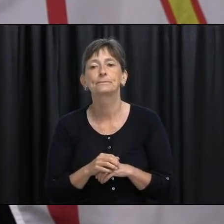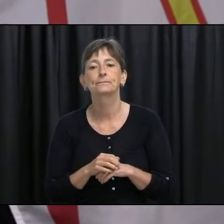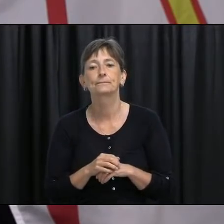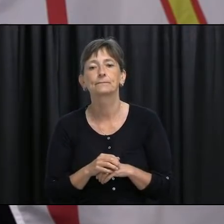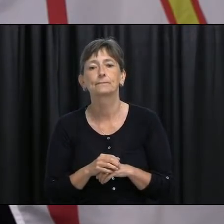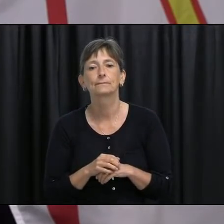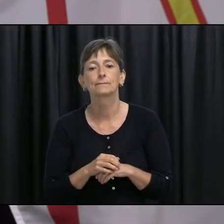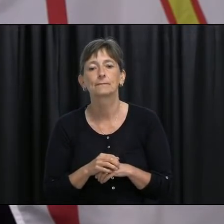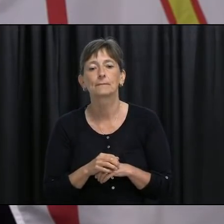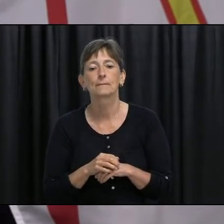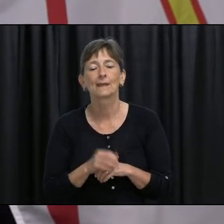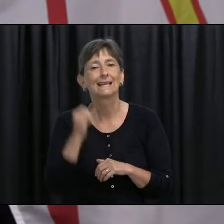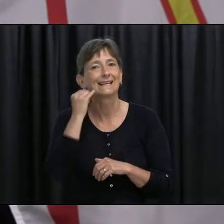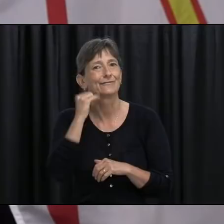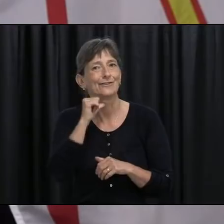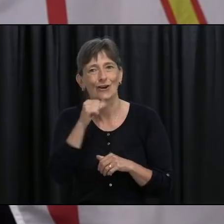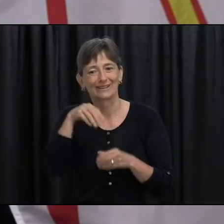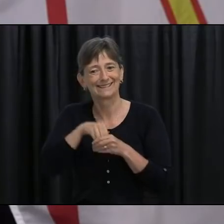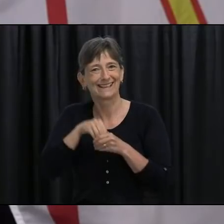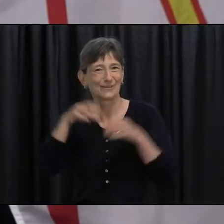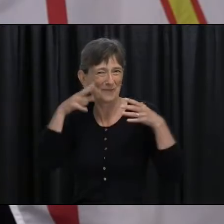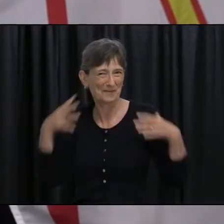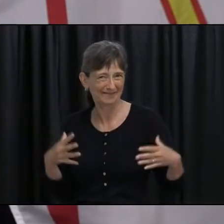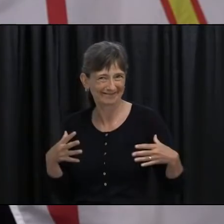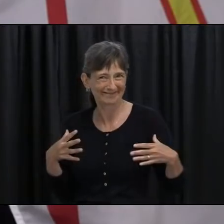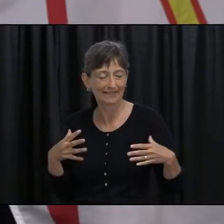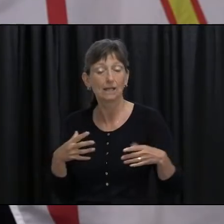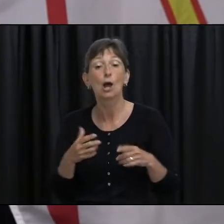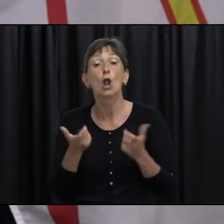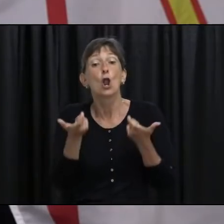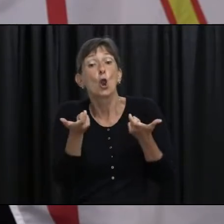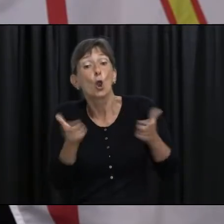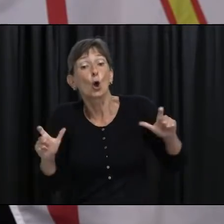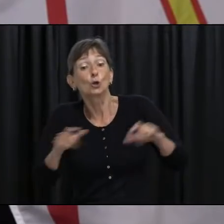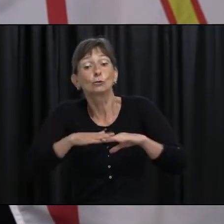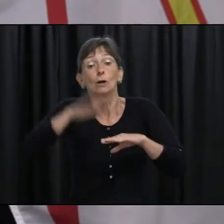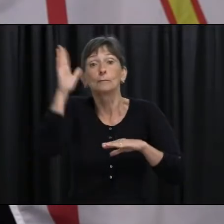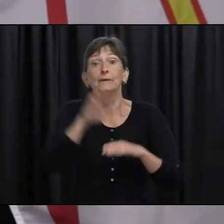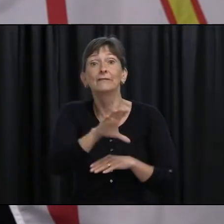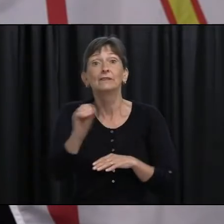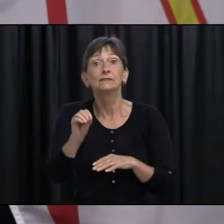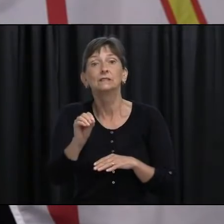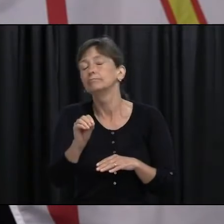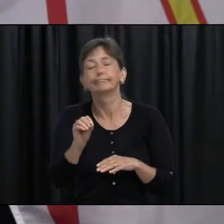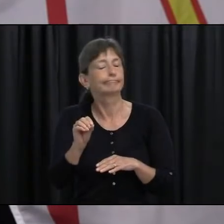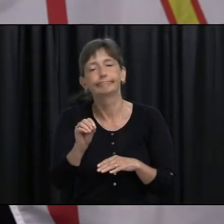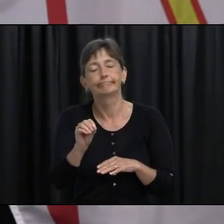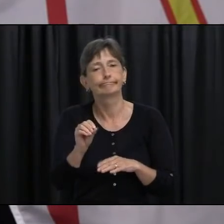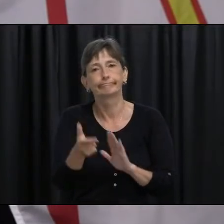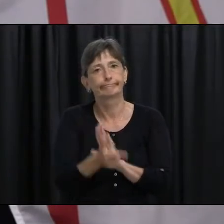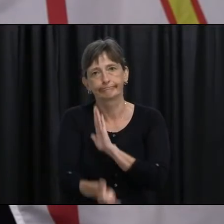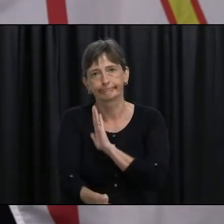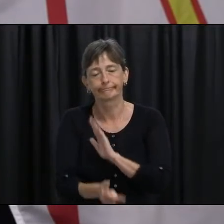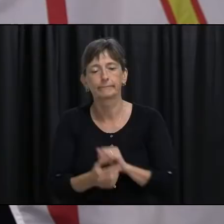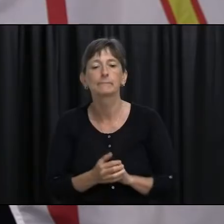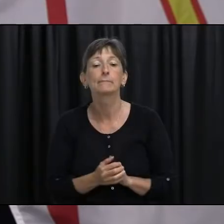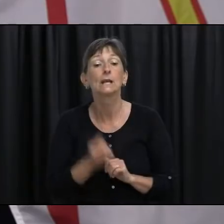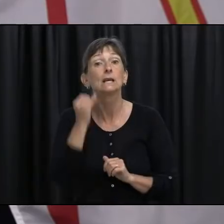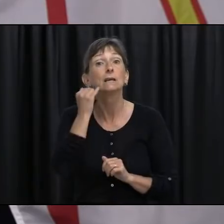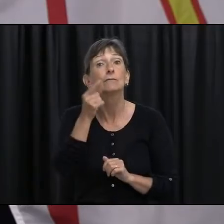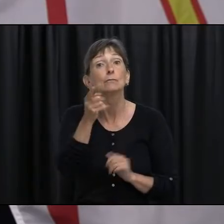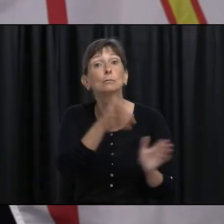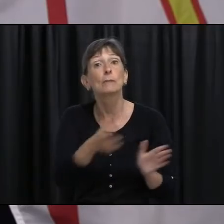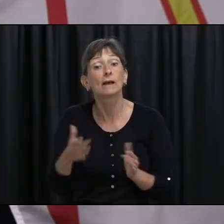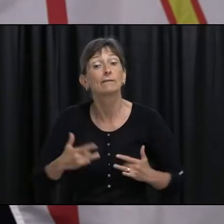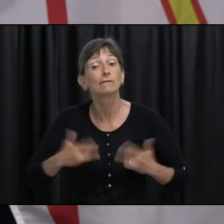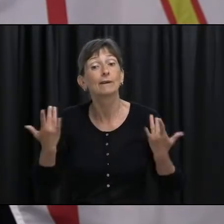others outside of their bubble. Large mass gatherings beyond 50 will still be prohibited. If you are planning an outdoor gathering this